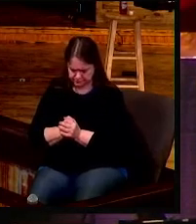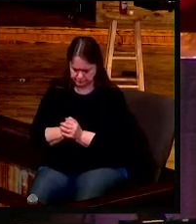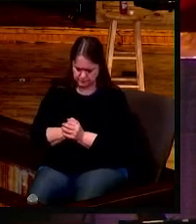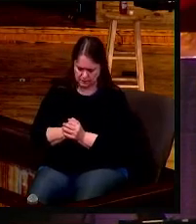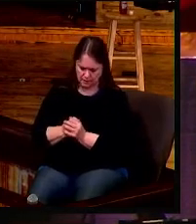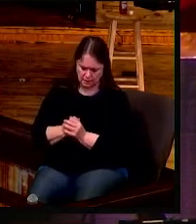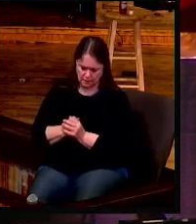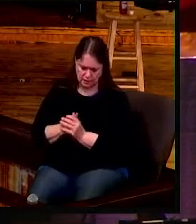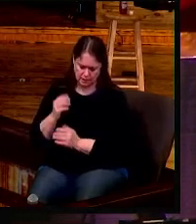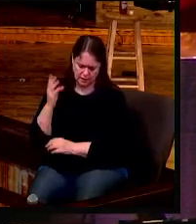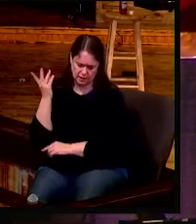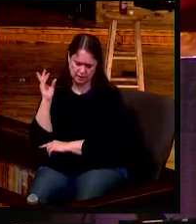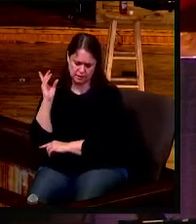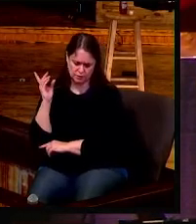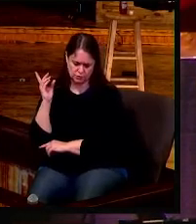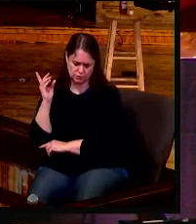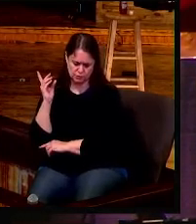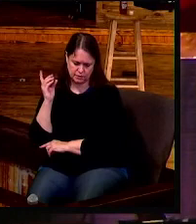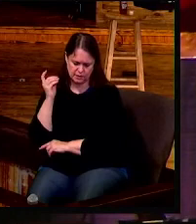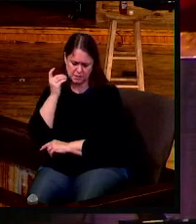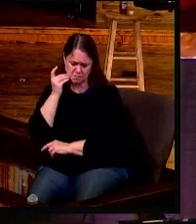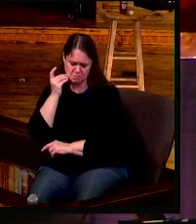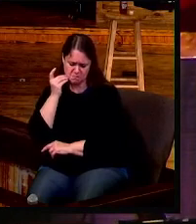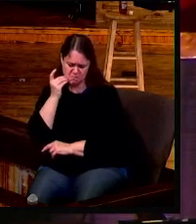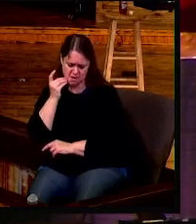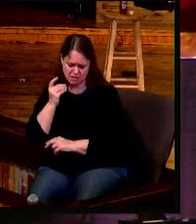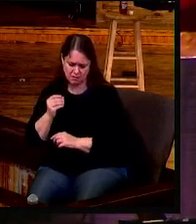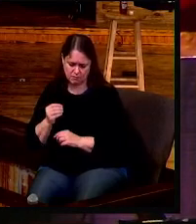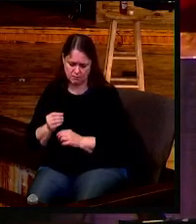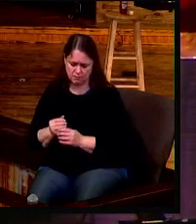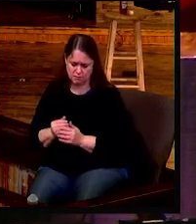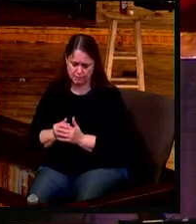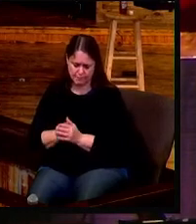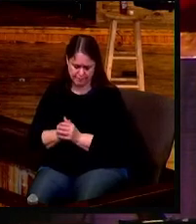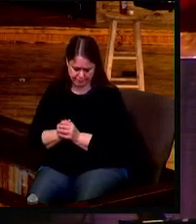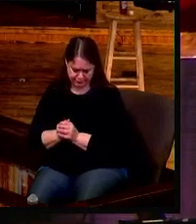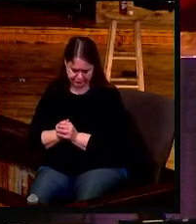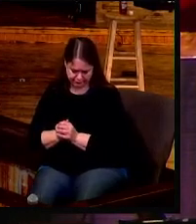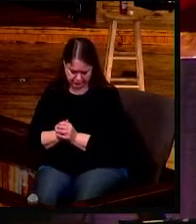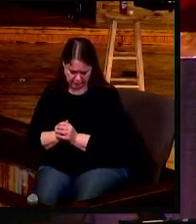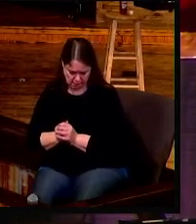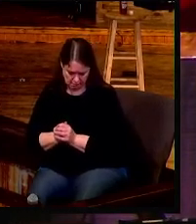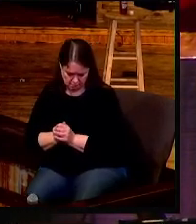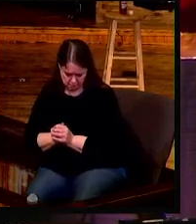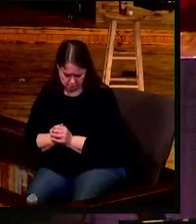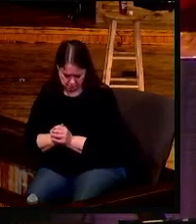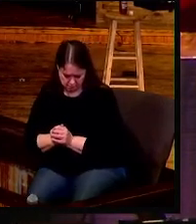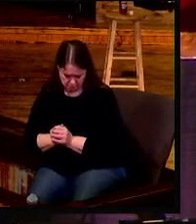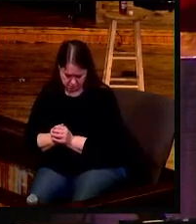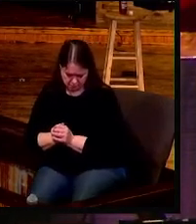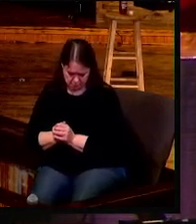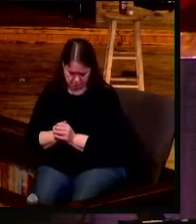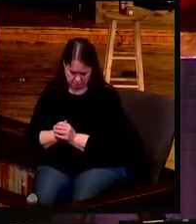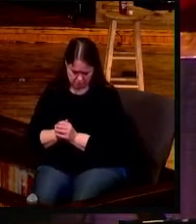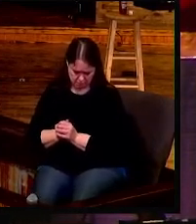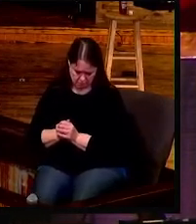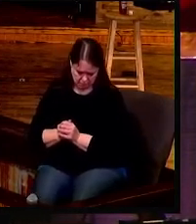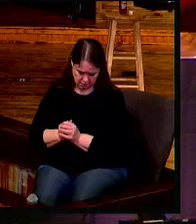my brethren, bear olives, or grapevine bear figs? Thus no spring yields both salt and fresh water.